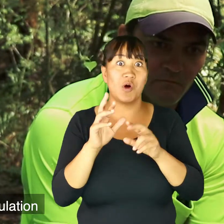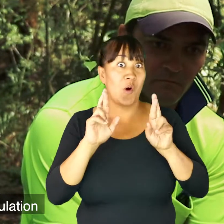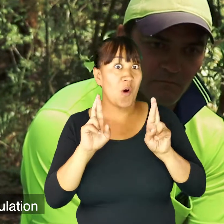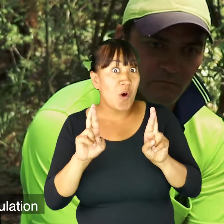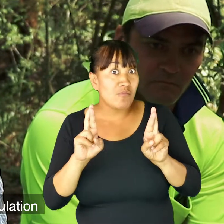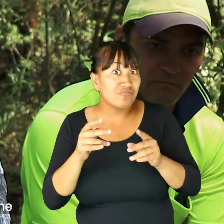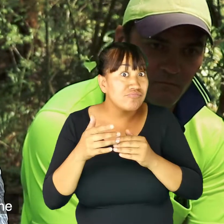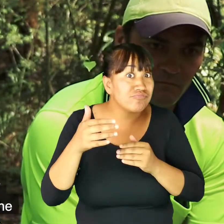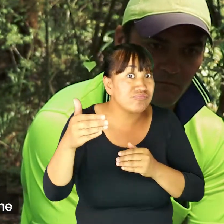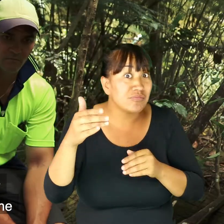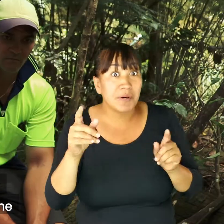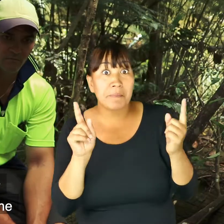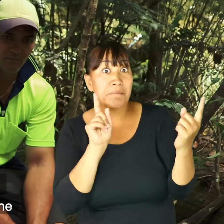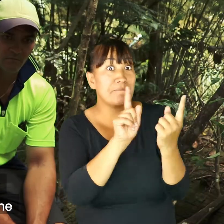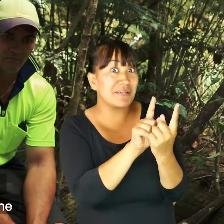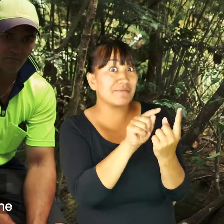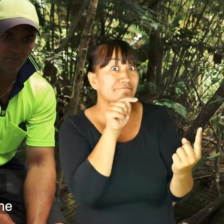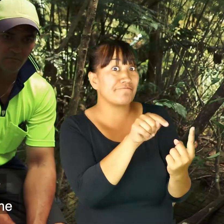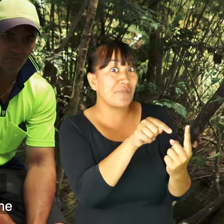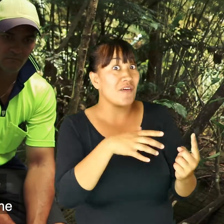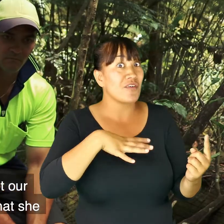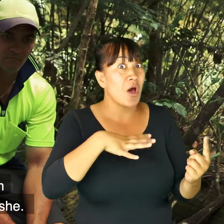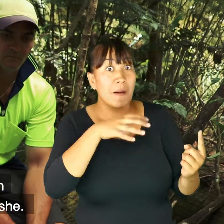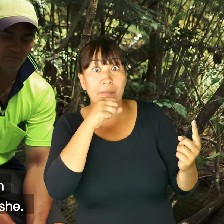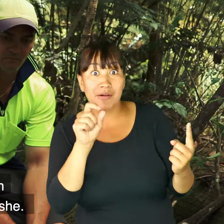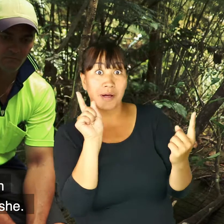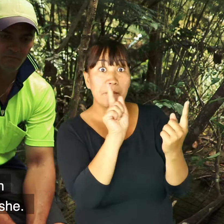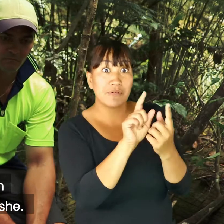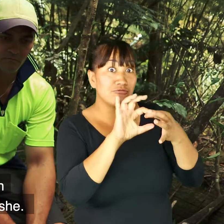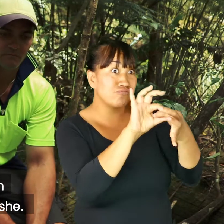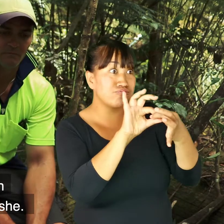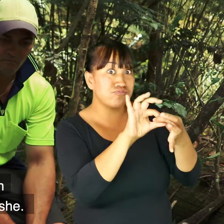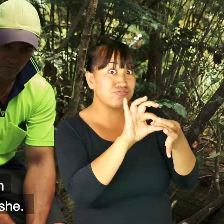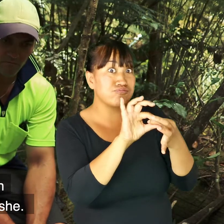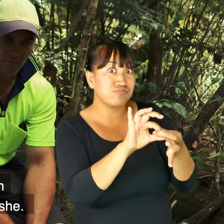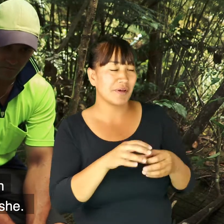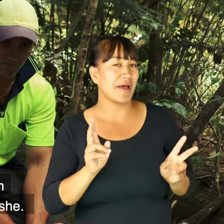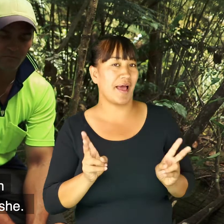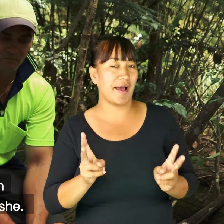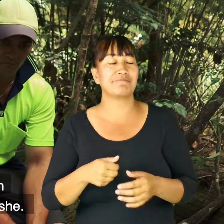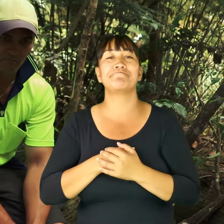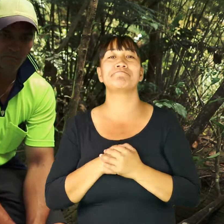Kiwi population, and we just get our fingers crossed that she'll find her own personal he or she.